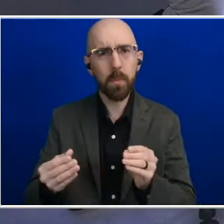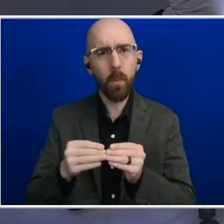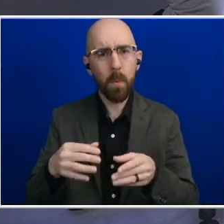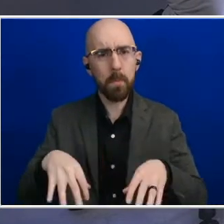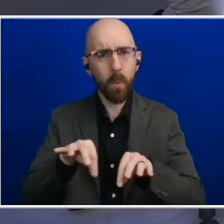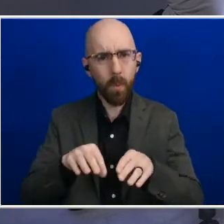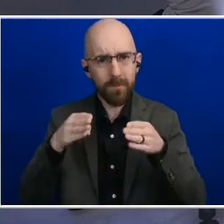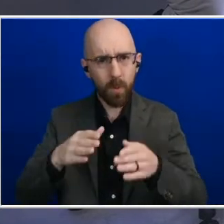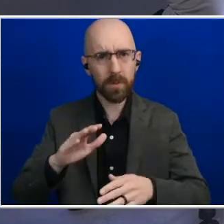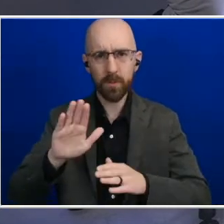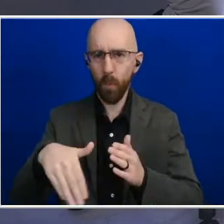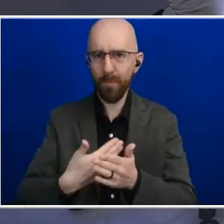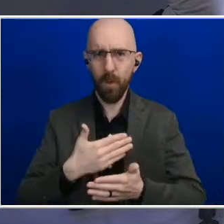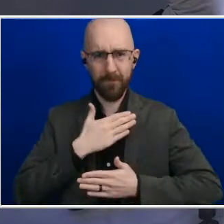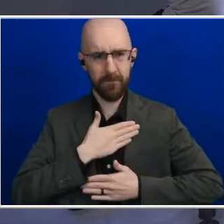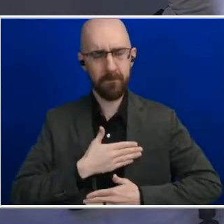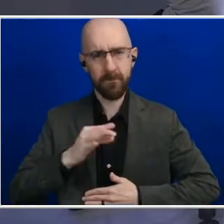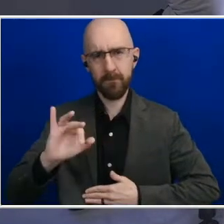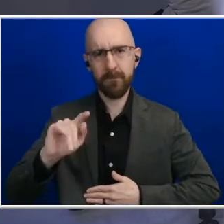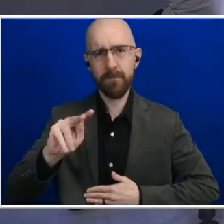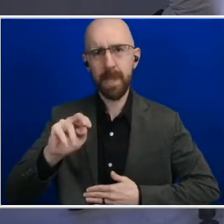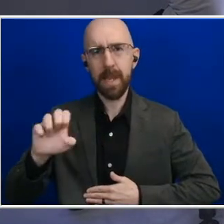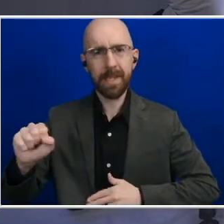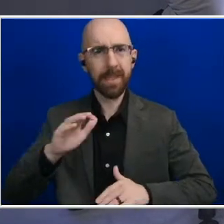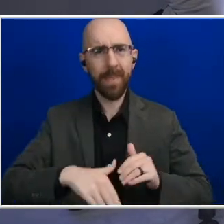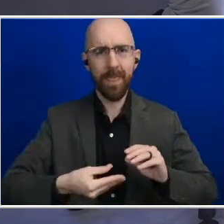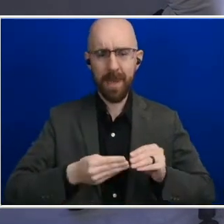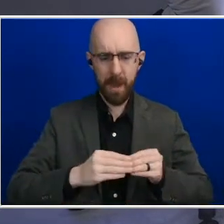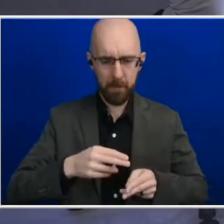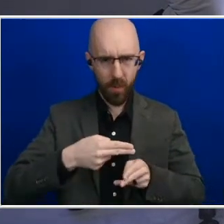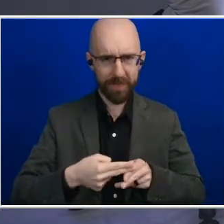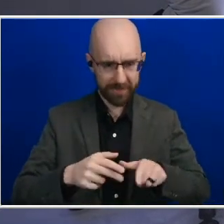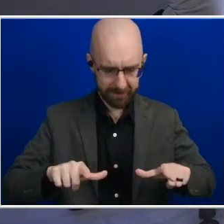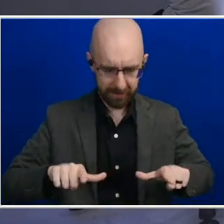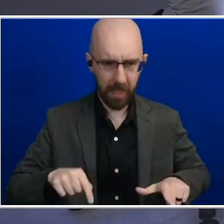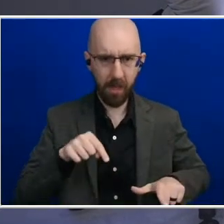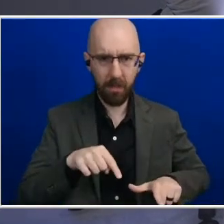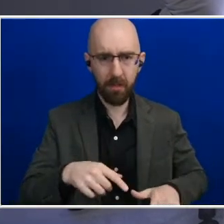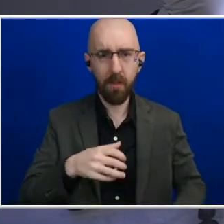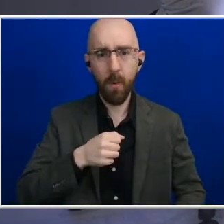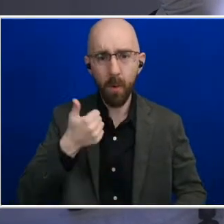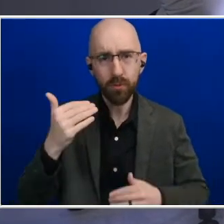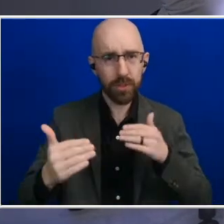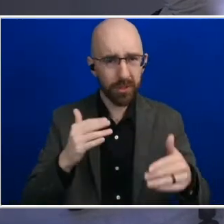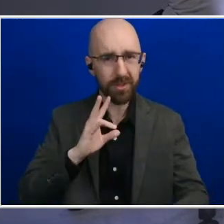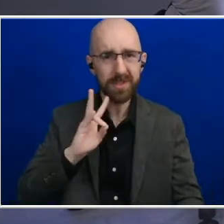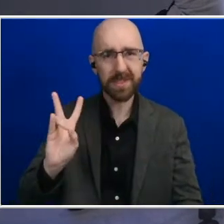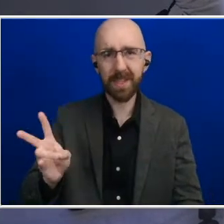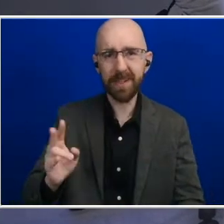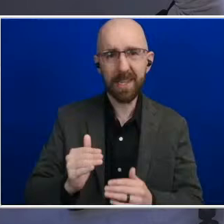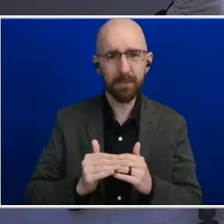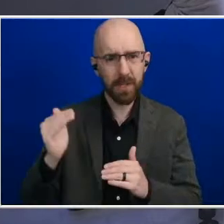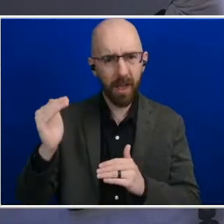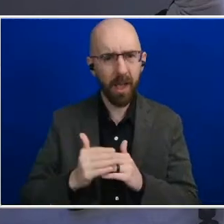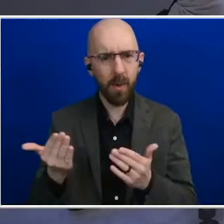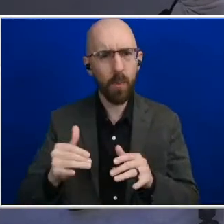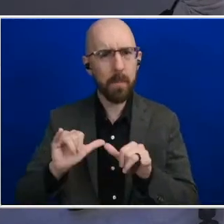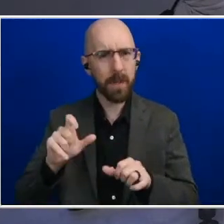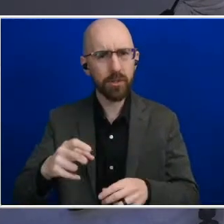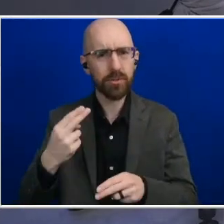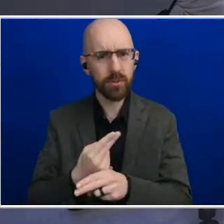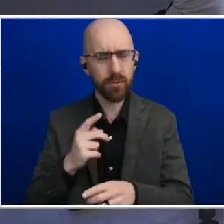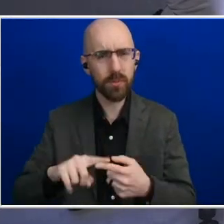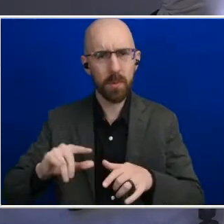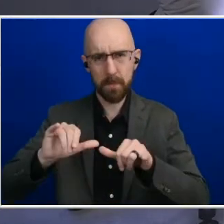than the number on your scale. For older adults, especially in their 70s and beyond, what metrics should they use to measure their fitness?